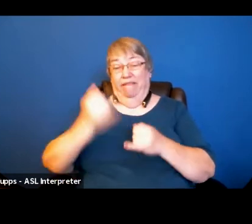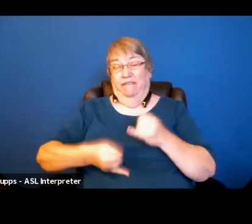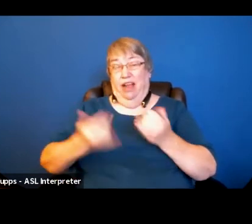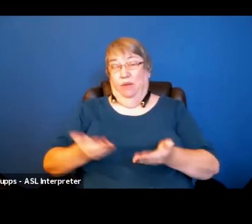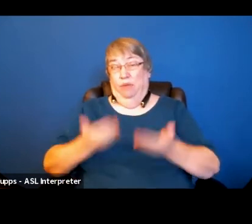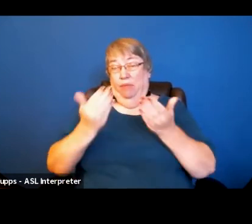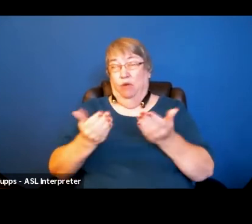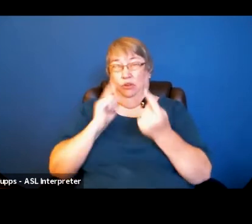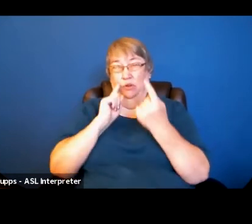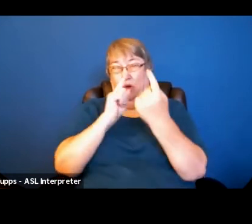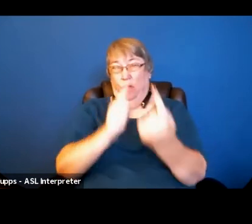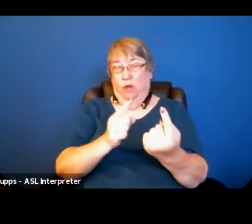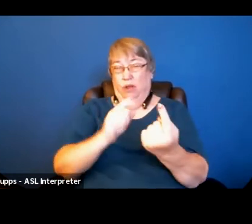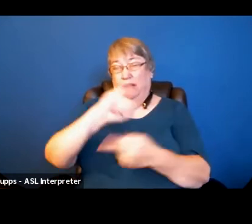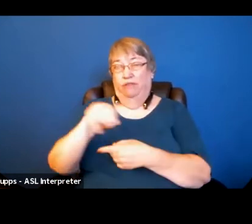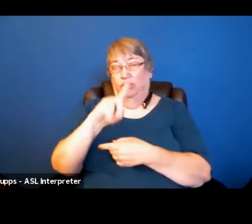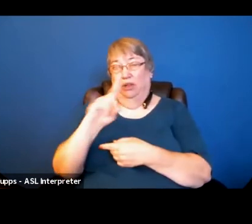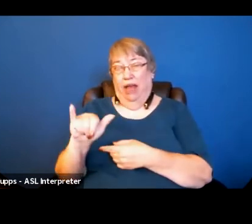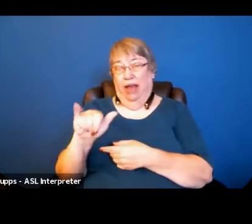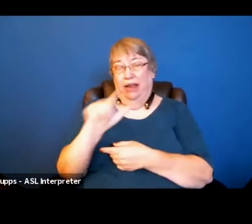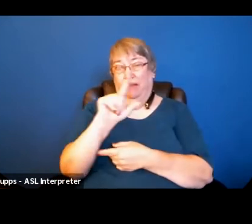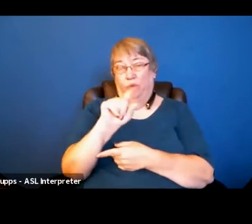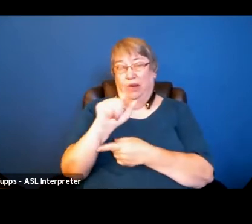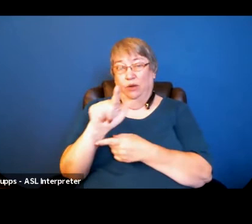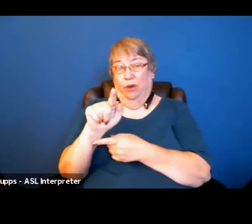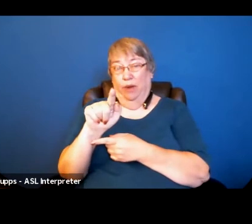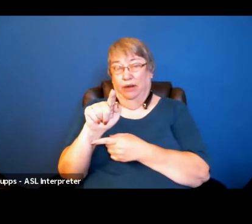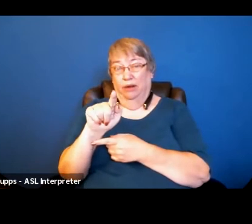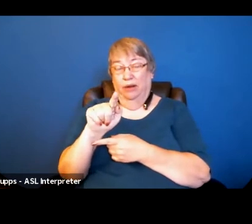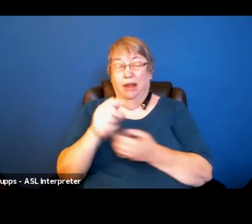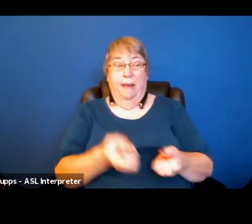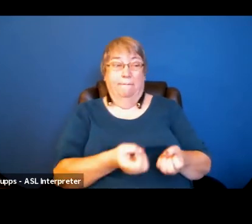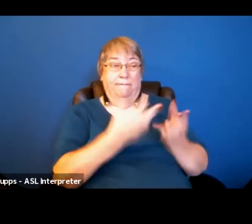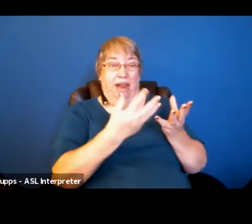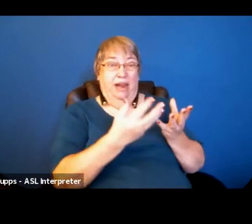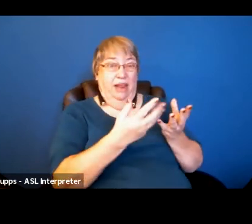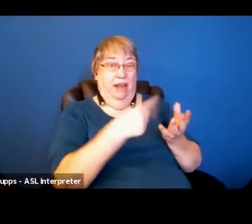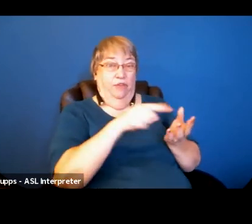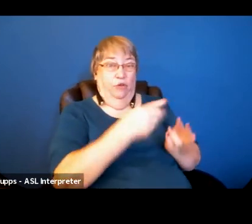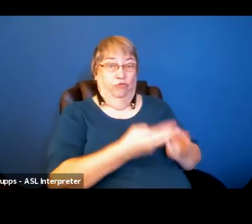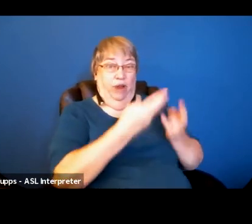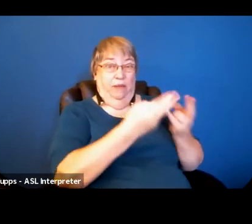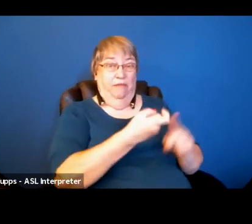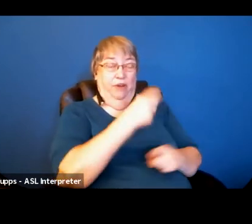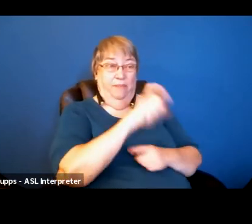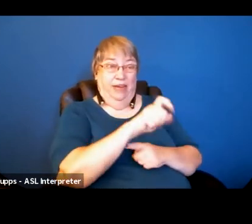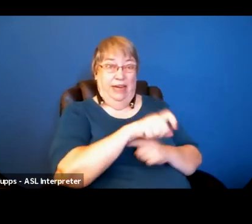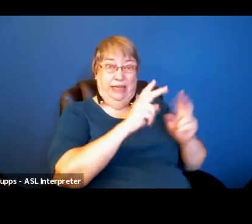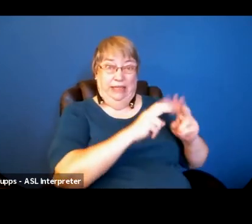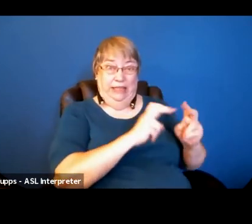July 2021. So many of the recommendations that are in the needs assessment, I think, are important for us to look